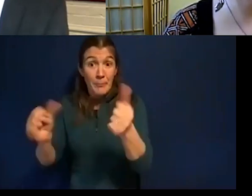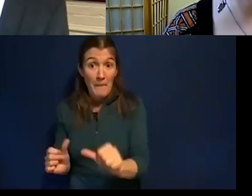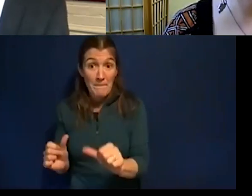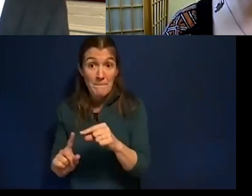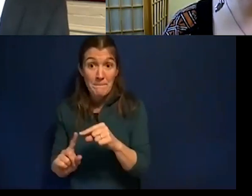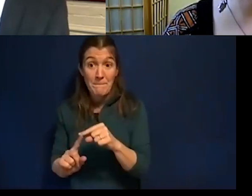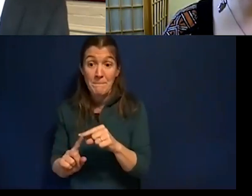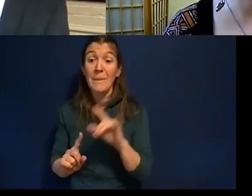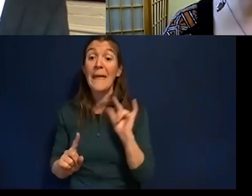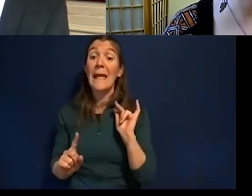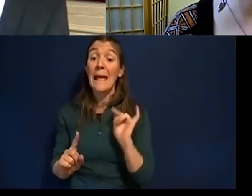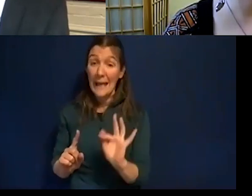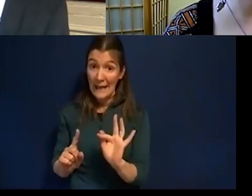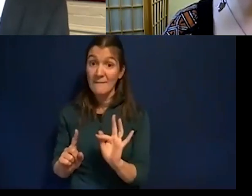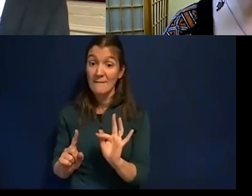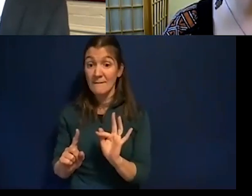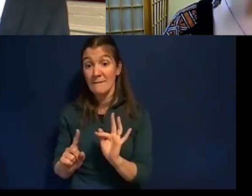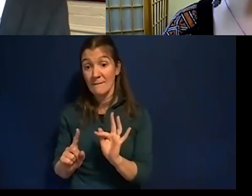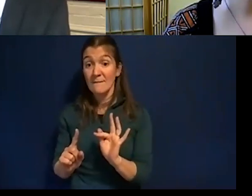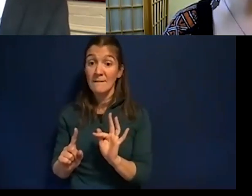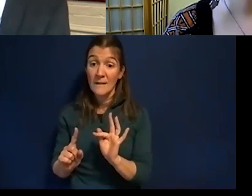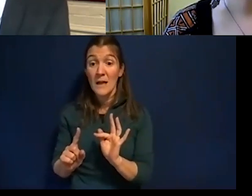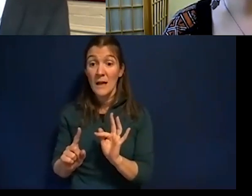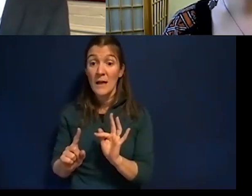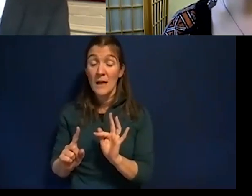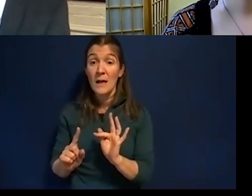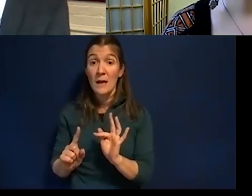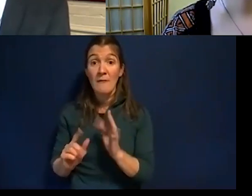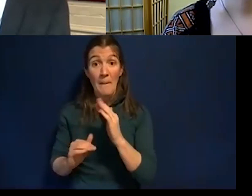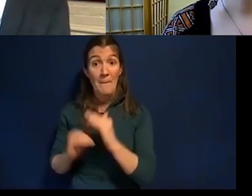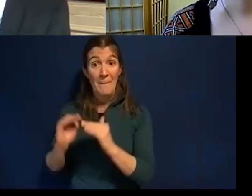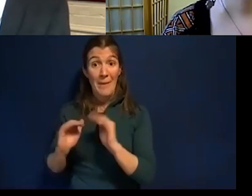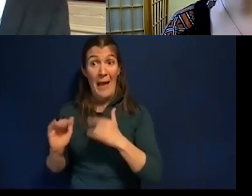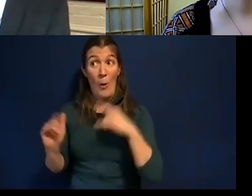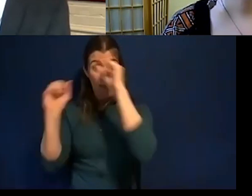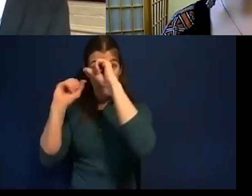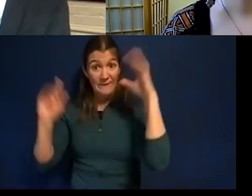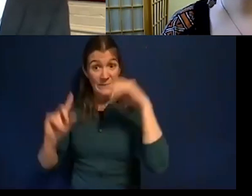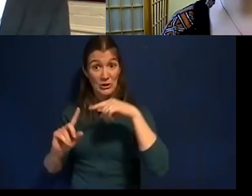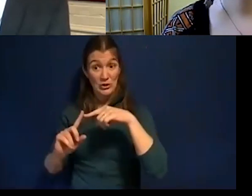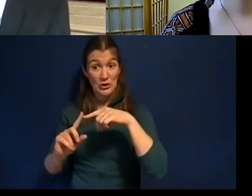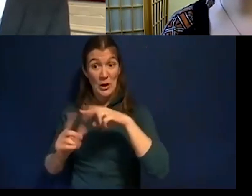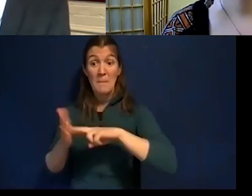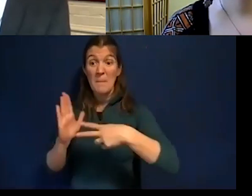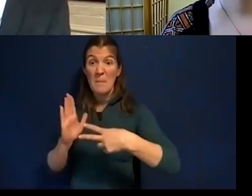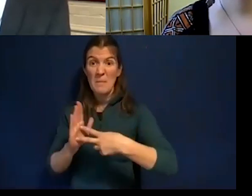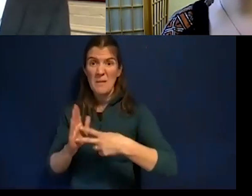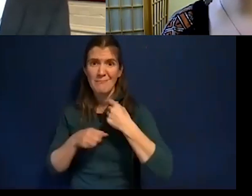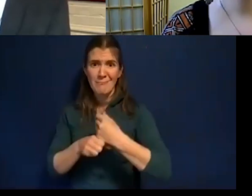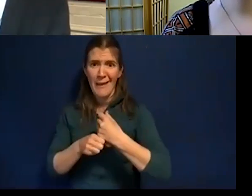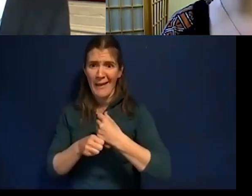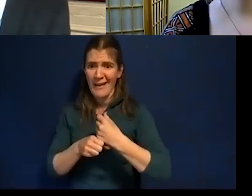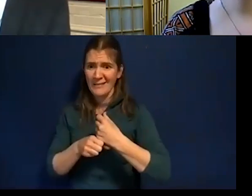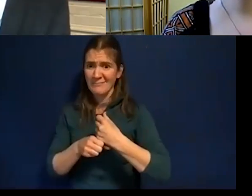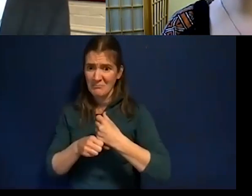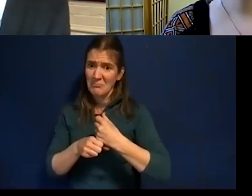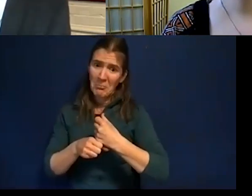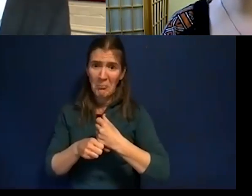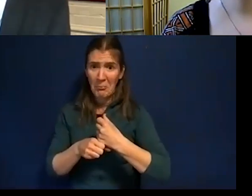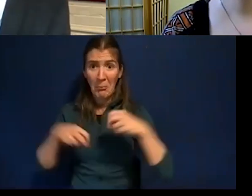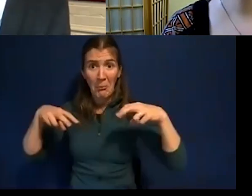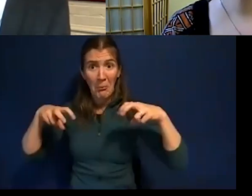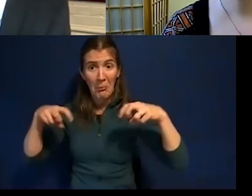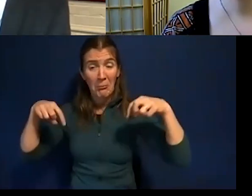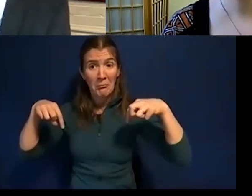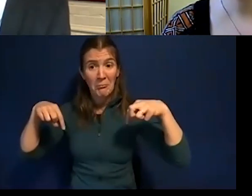way, if is constructed the way we want to, it may well be manufactured, made, if